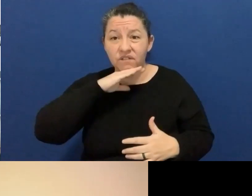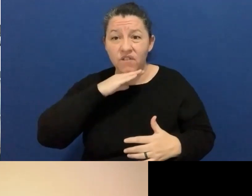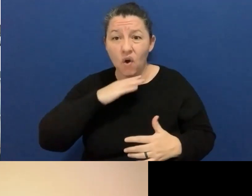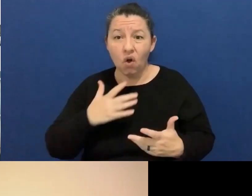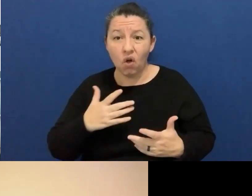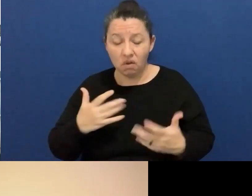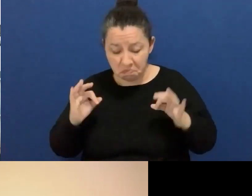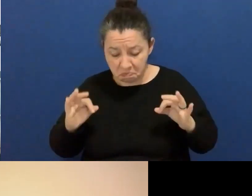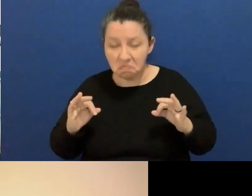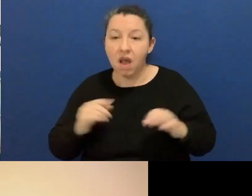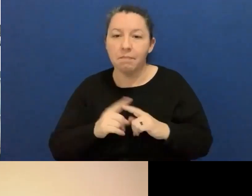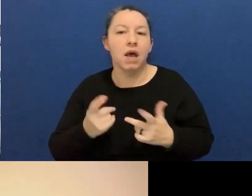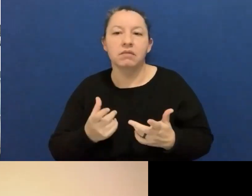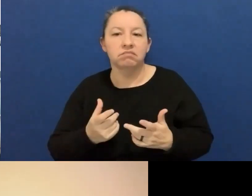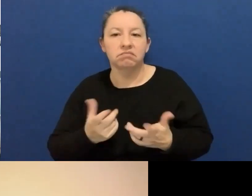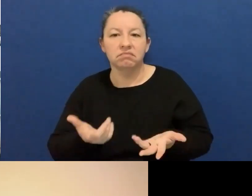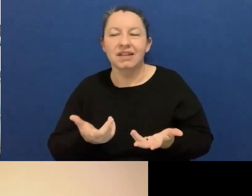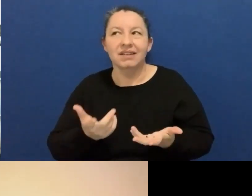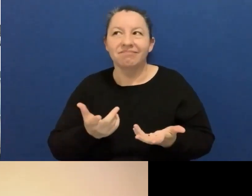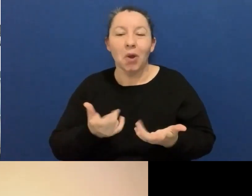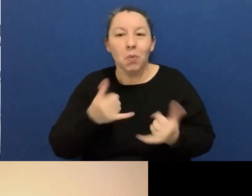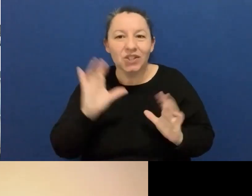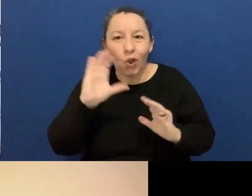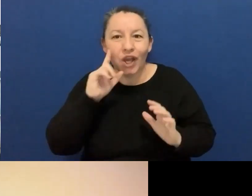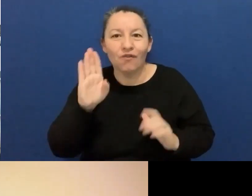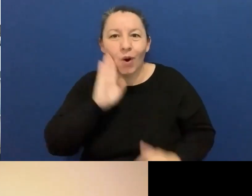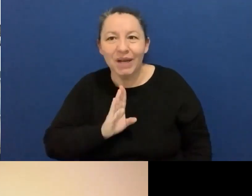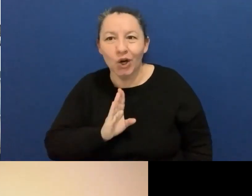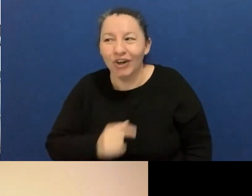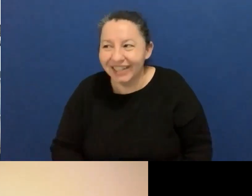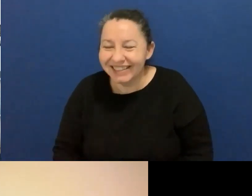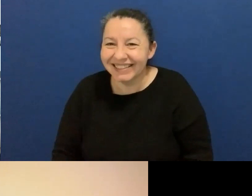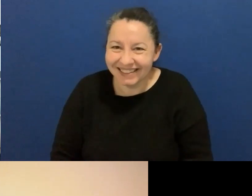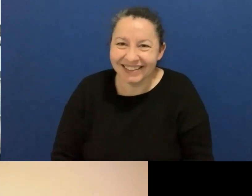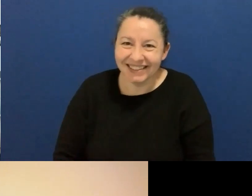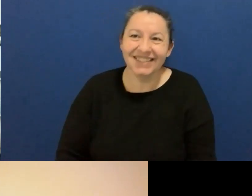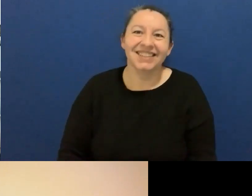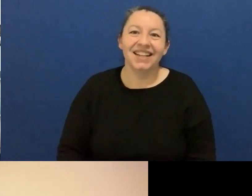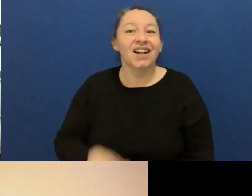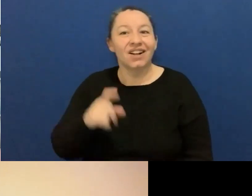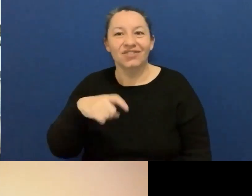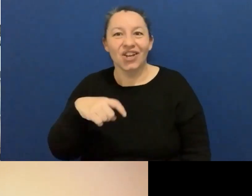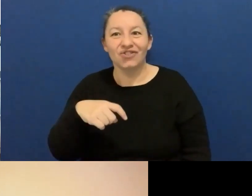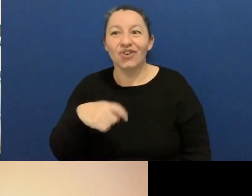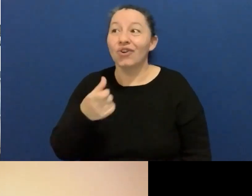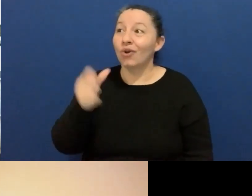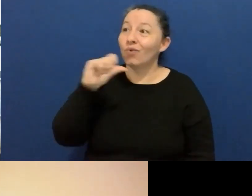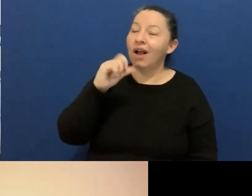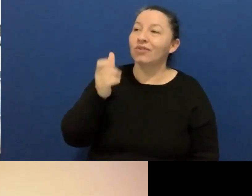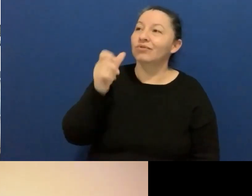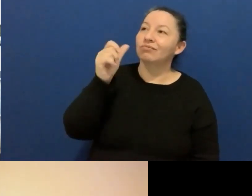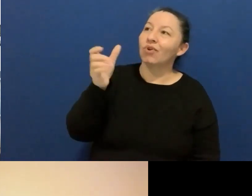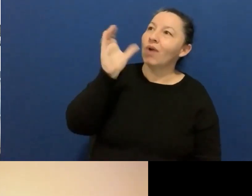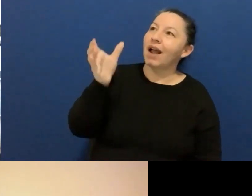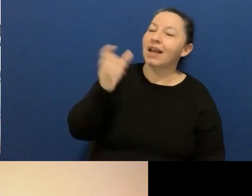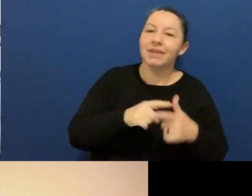said, we're still looking for beer in the desert. Like they should have drunk it, but then they would have had to carry it from the